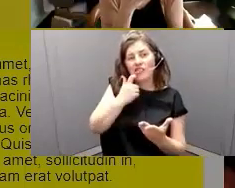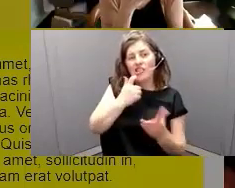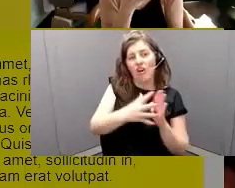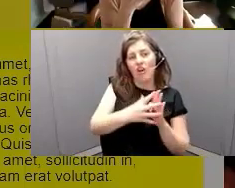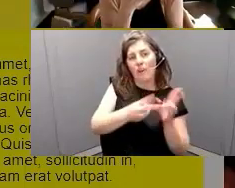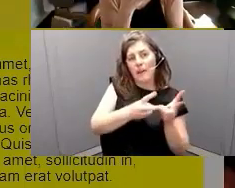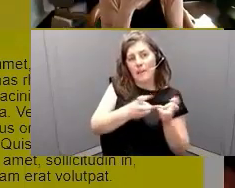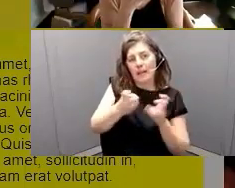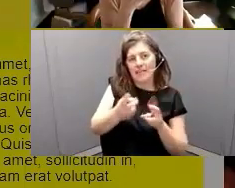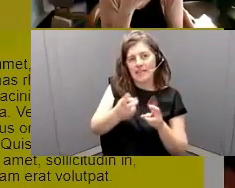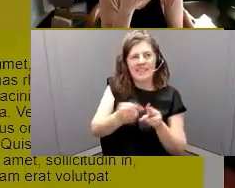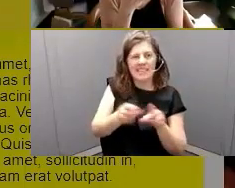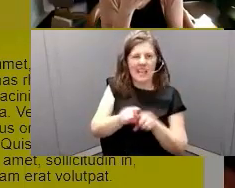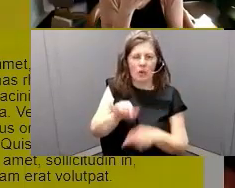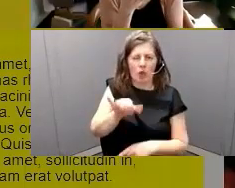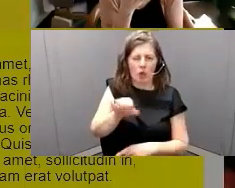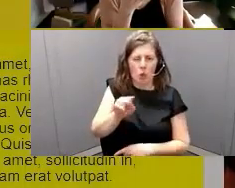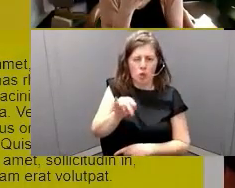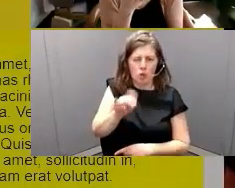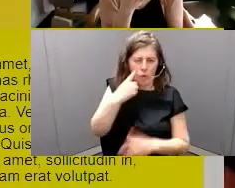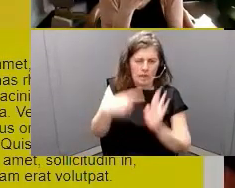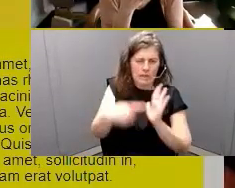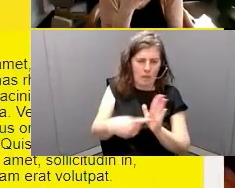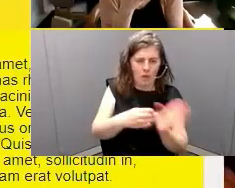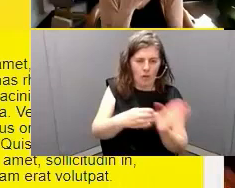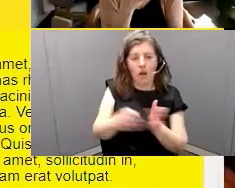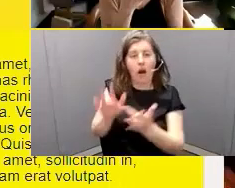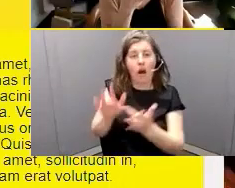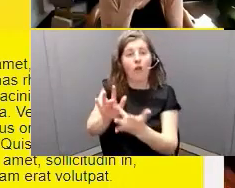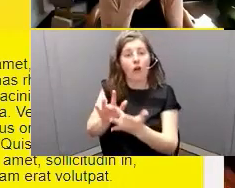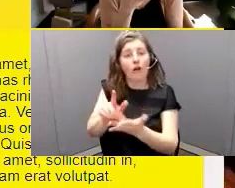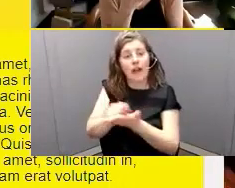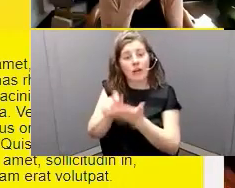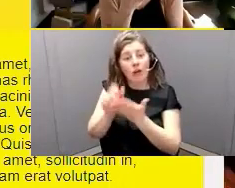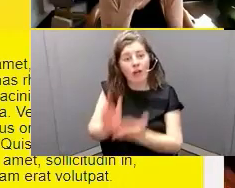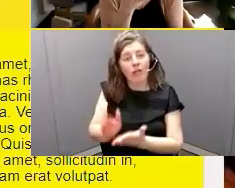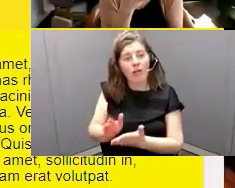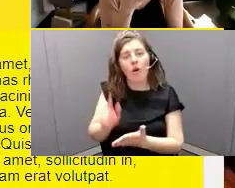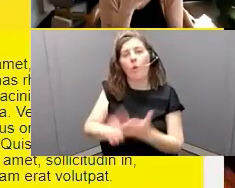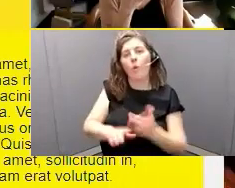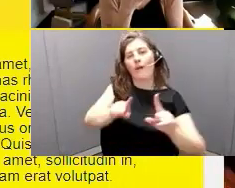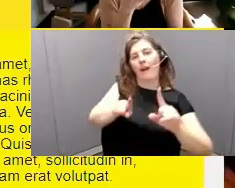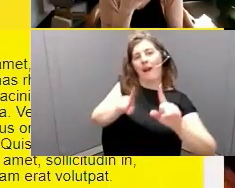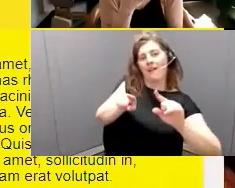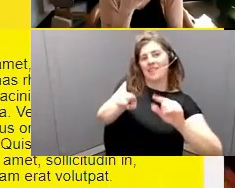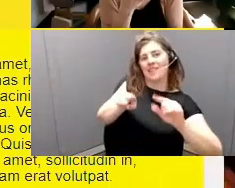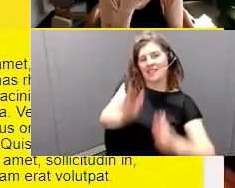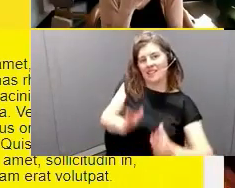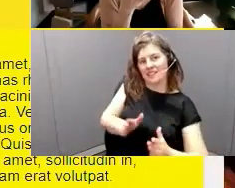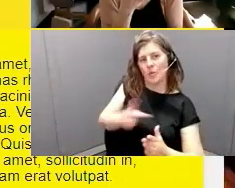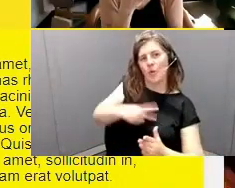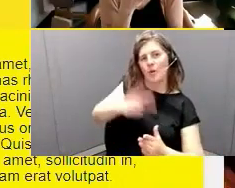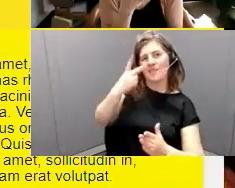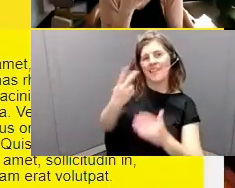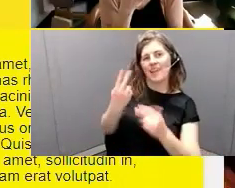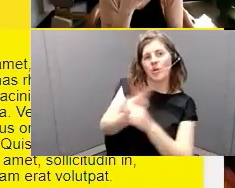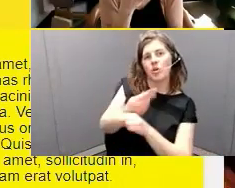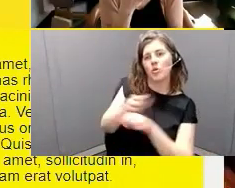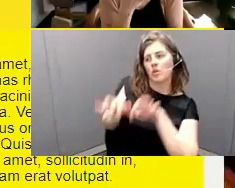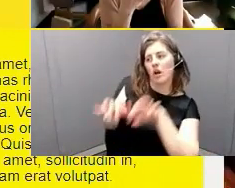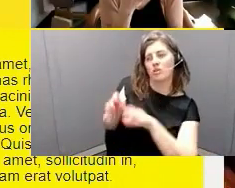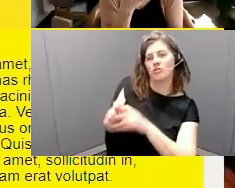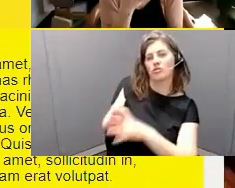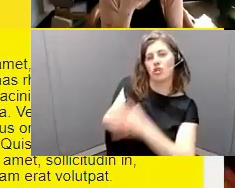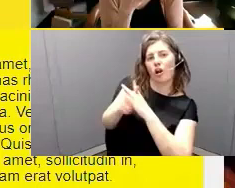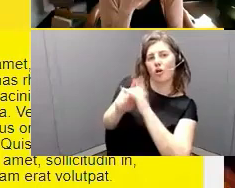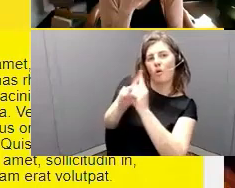pasted the same YouTube link. Contact author. This is what attendees of the AERE gallery will use to start a